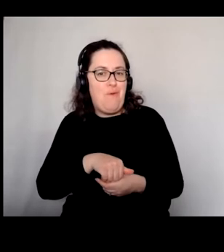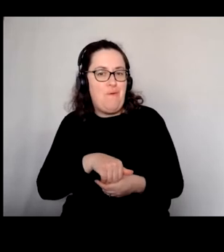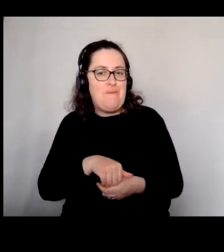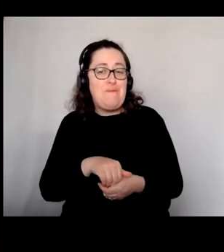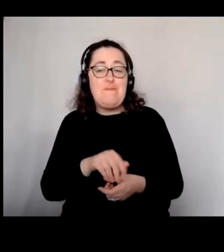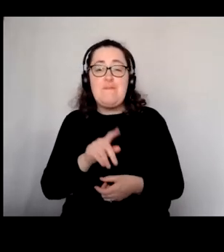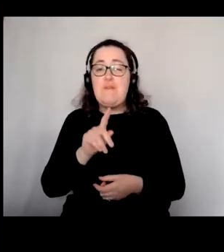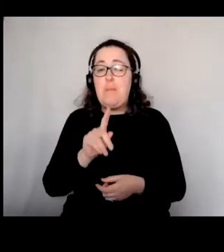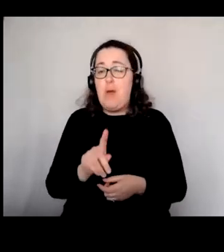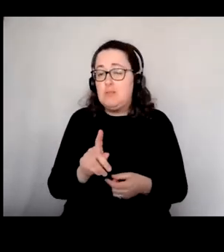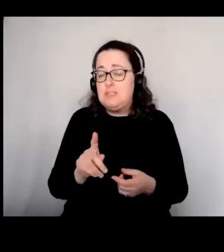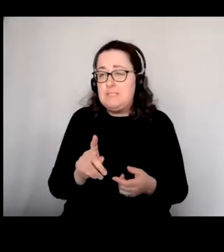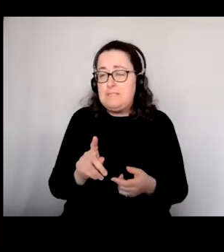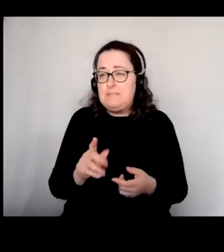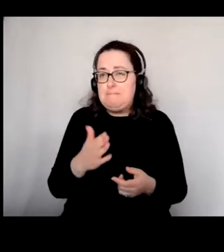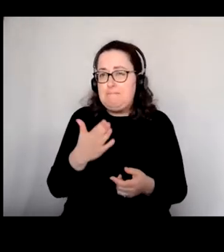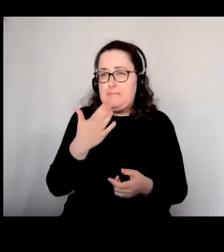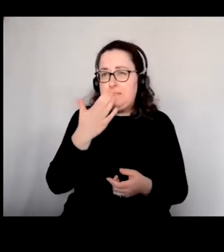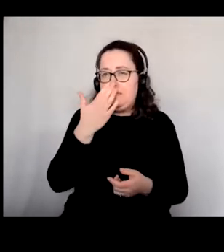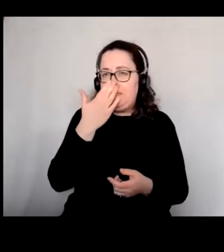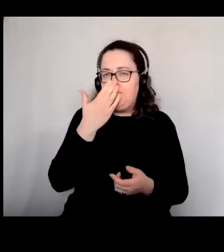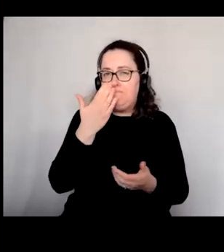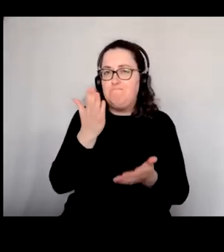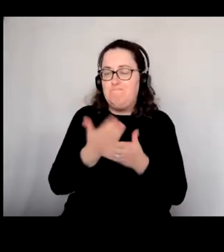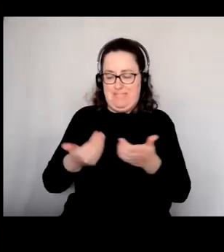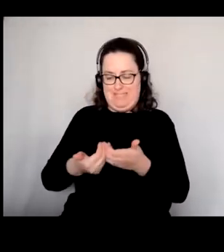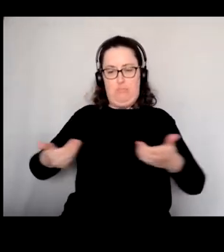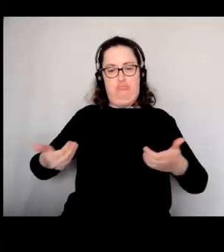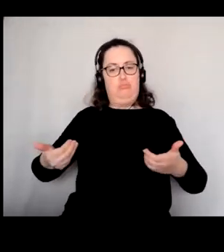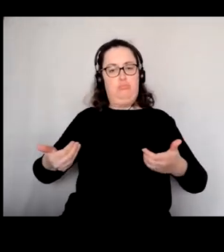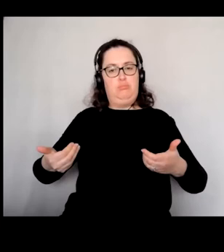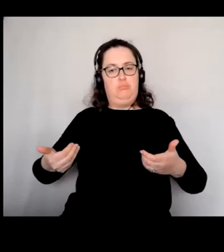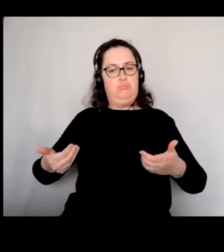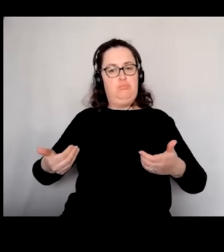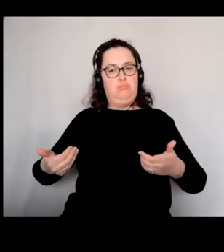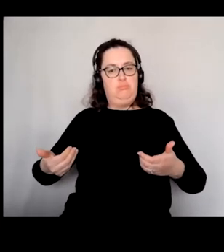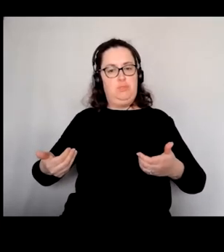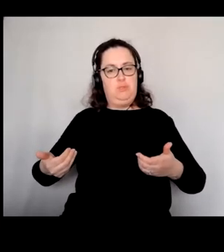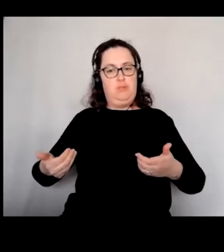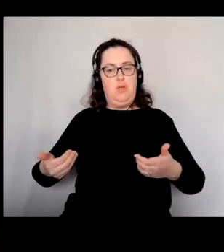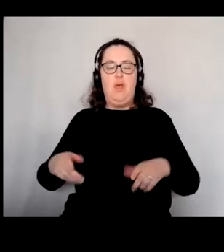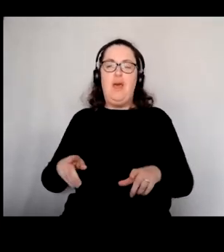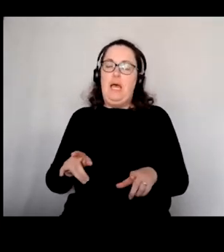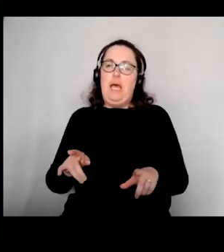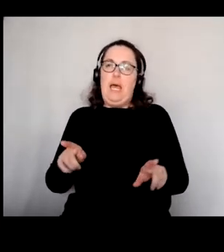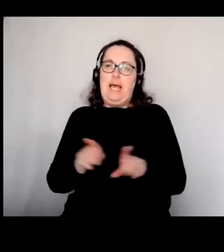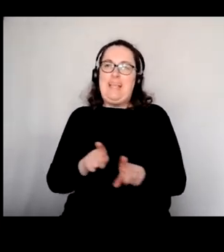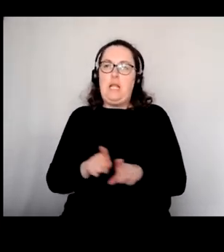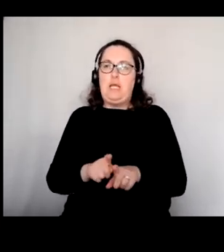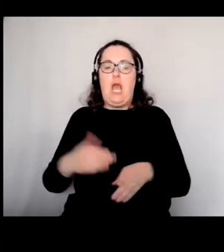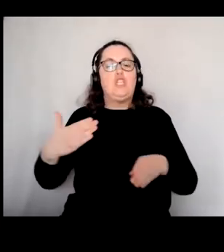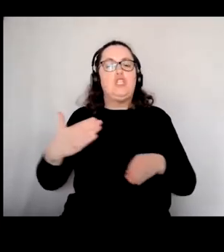But I don't know, it still seems very separate. Like a more box